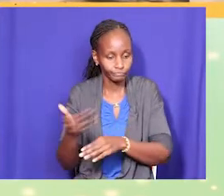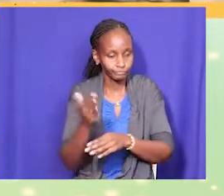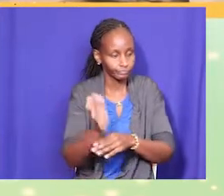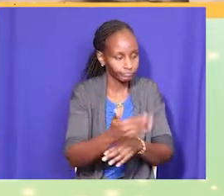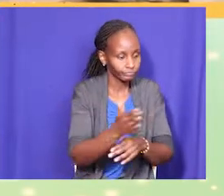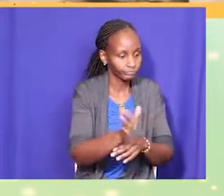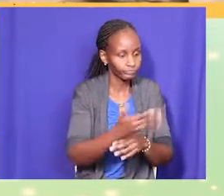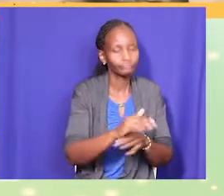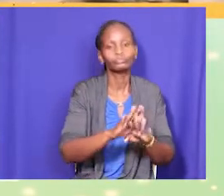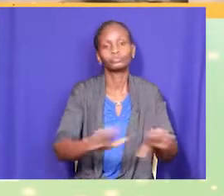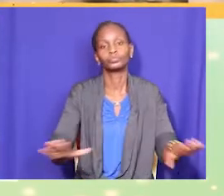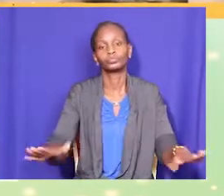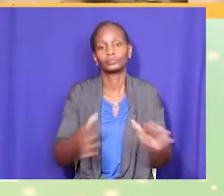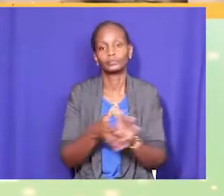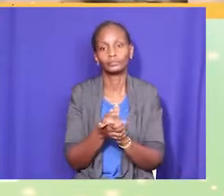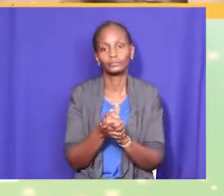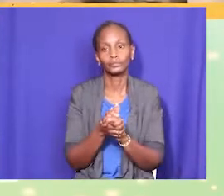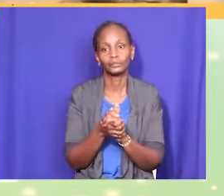floor.